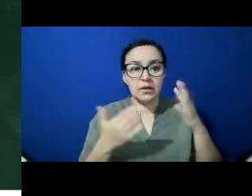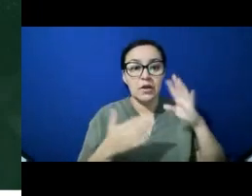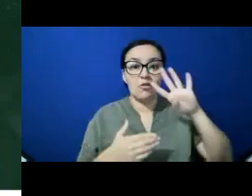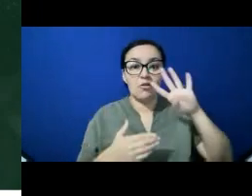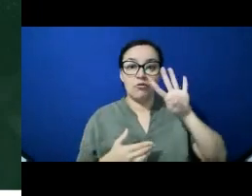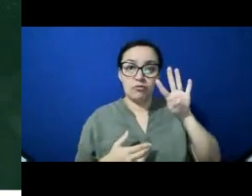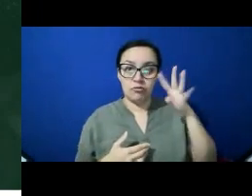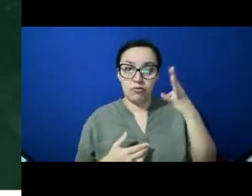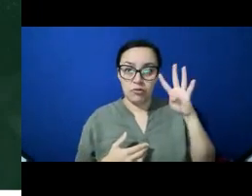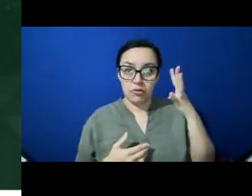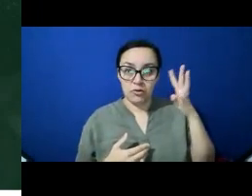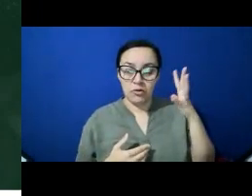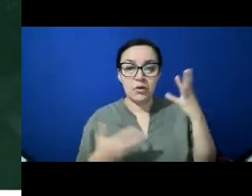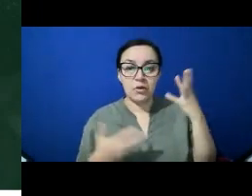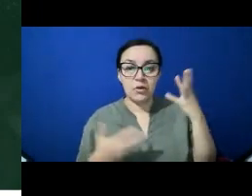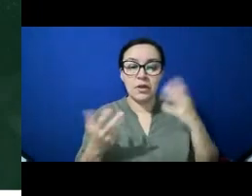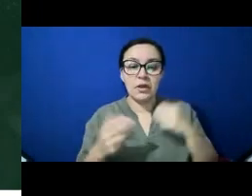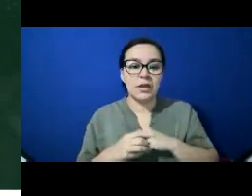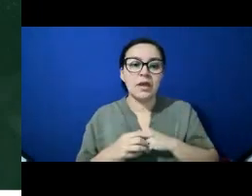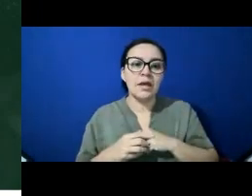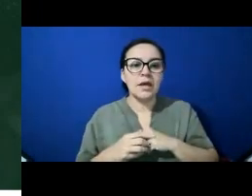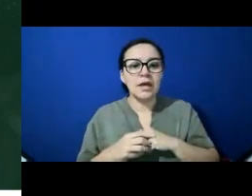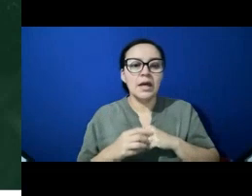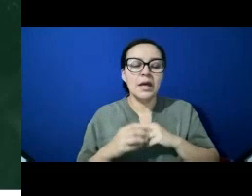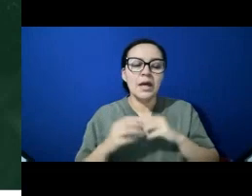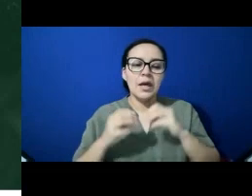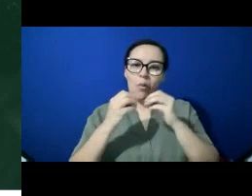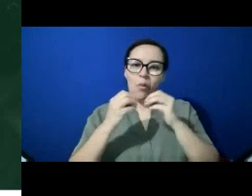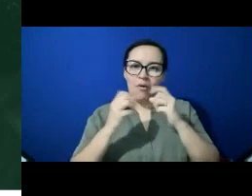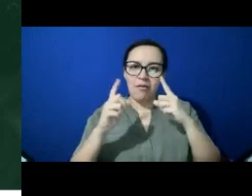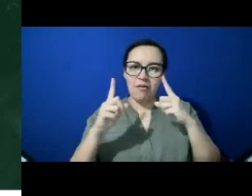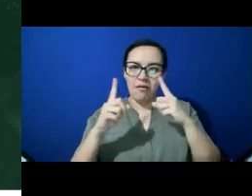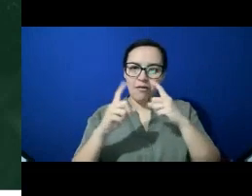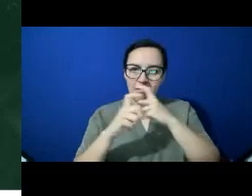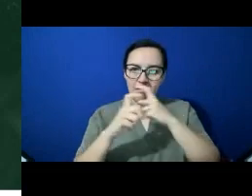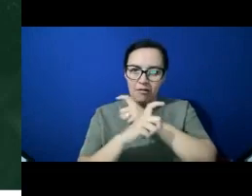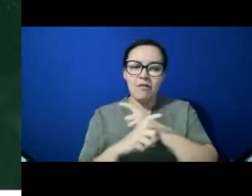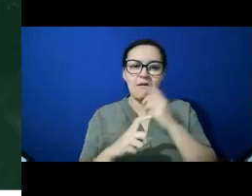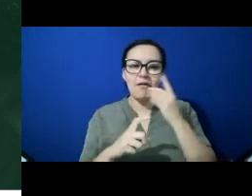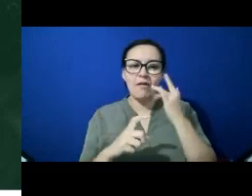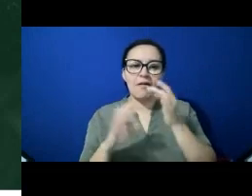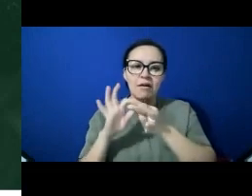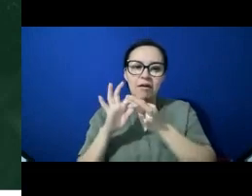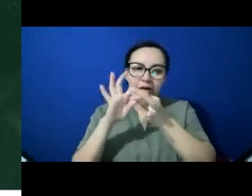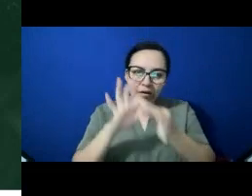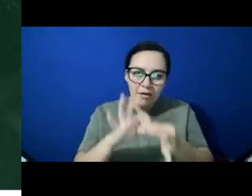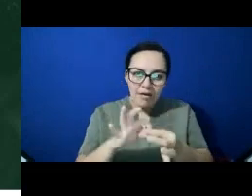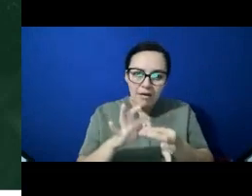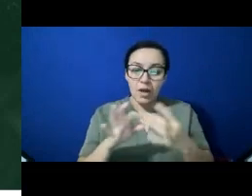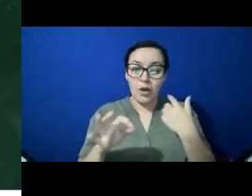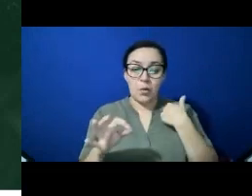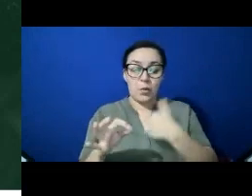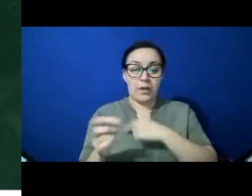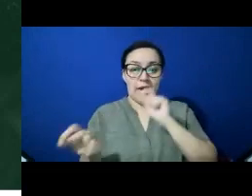Lesson number 4 is one that is very complex because it deals